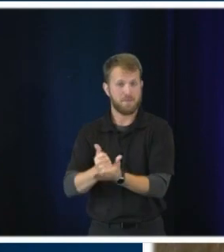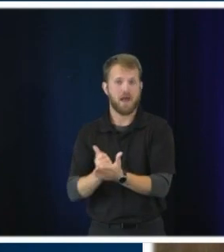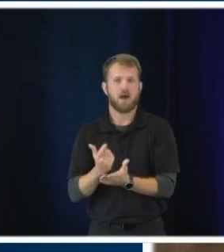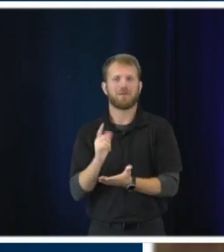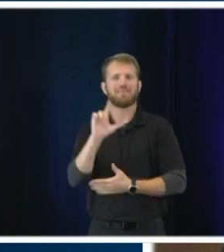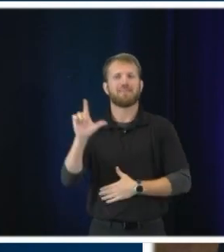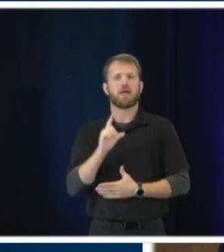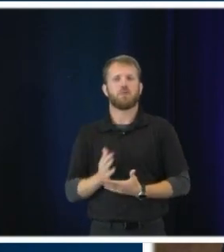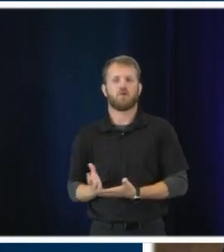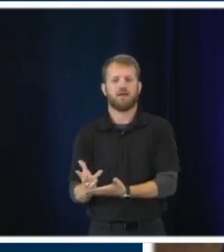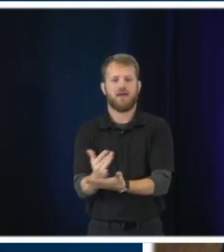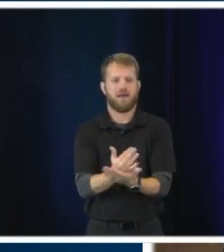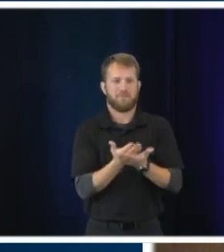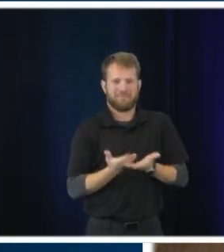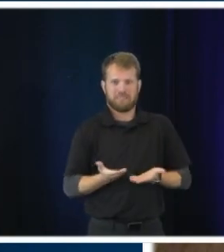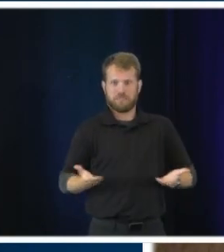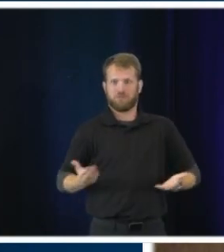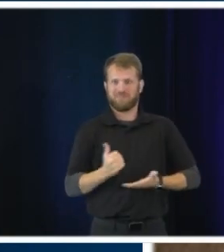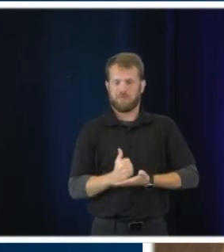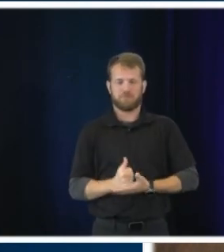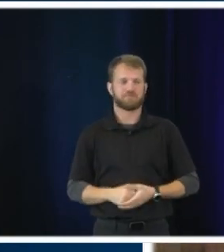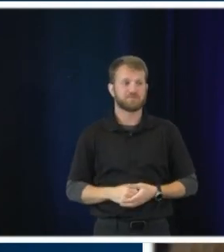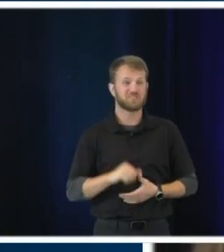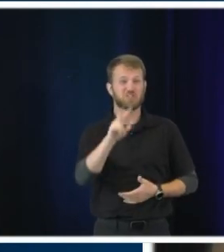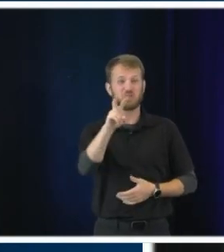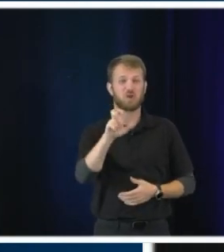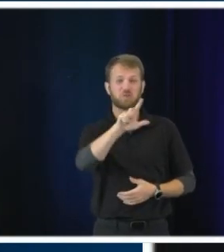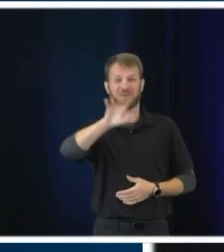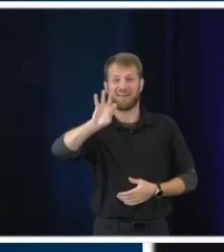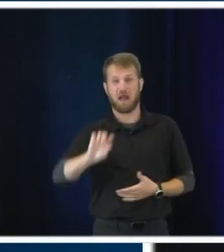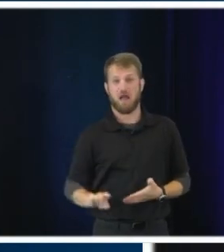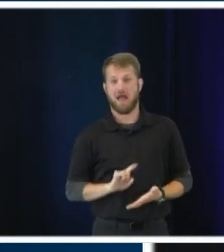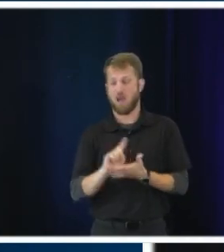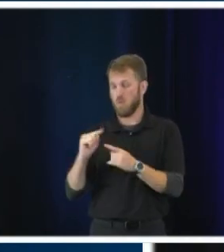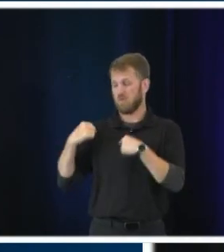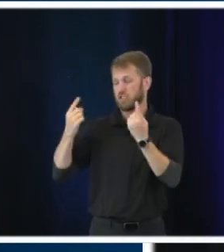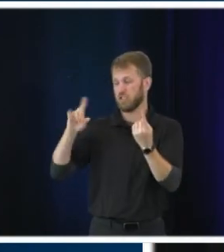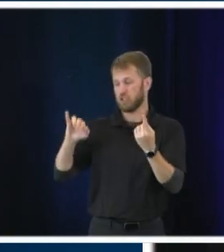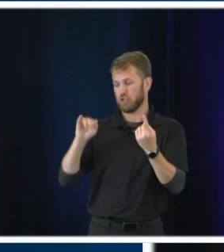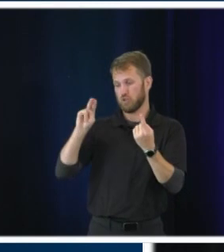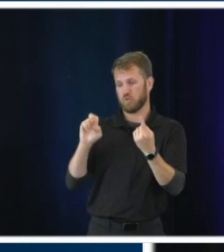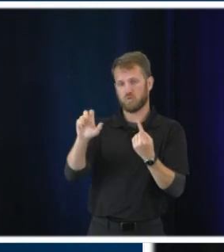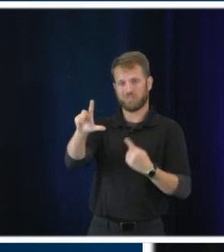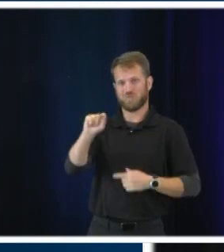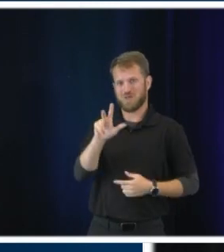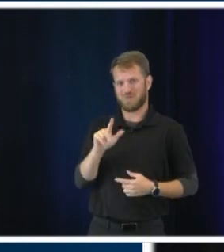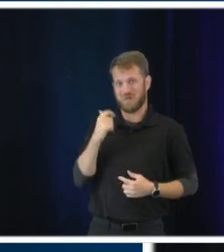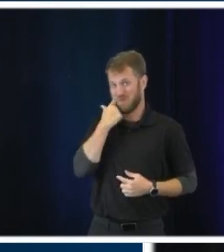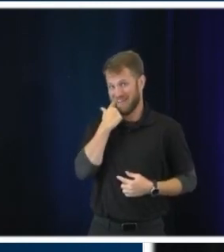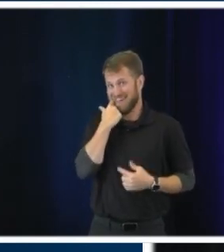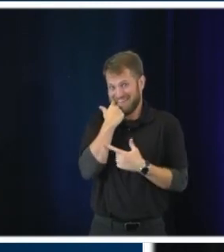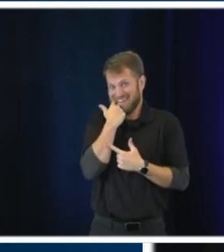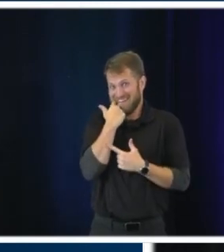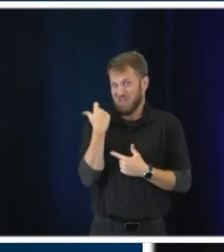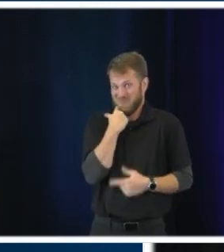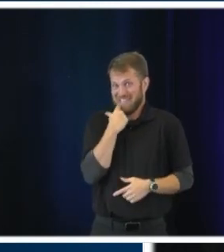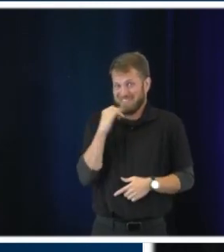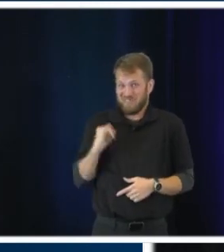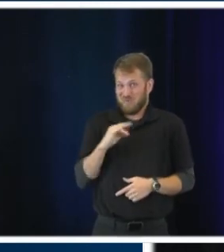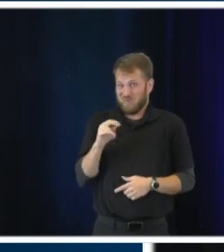materials. She has served 229 hours since June of 2023.